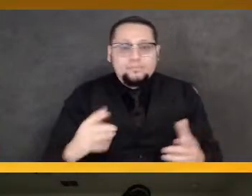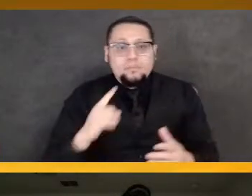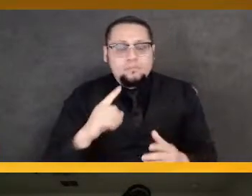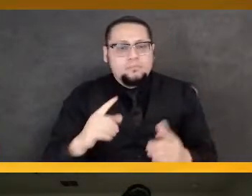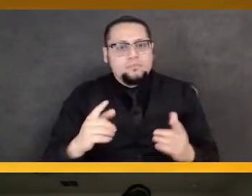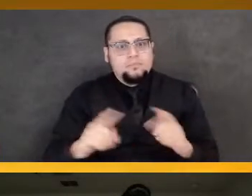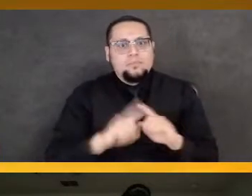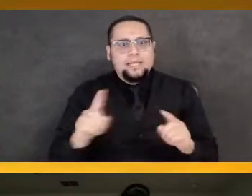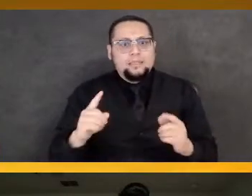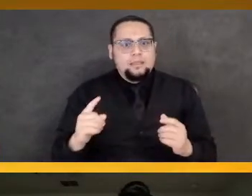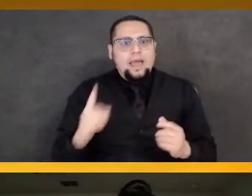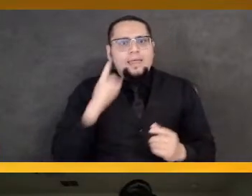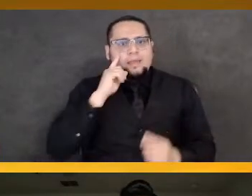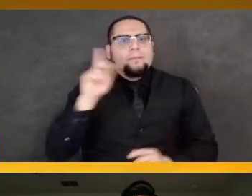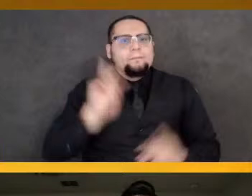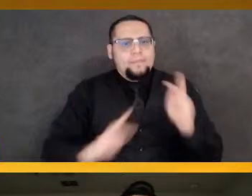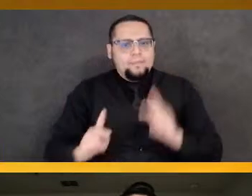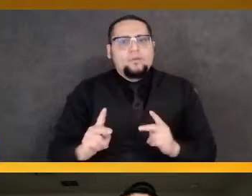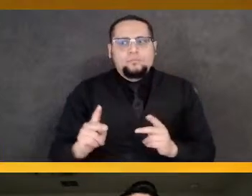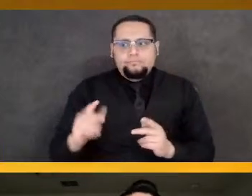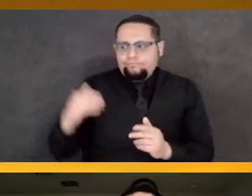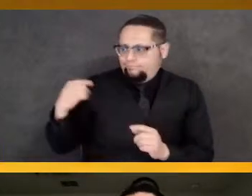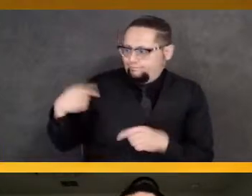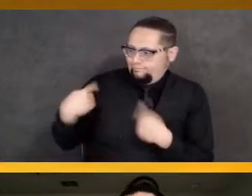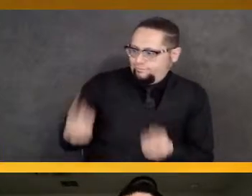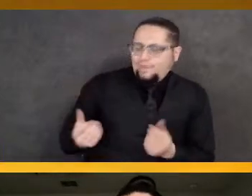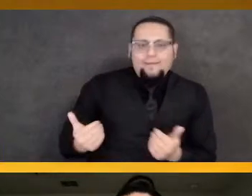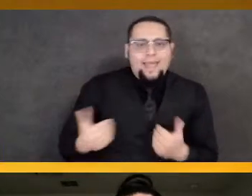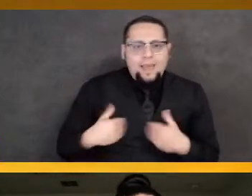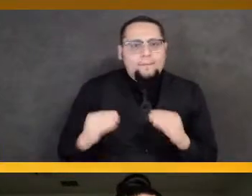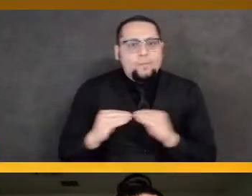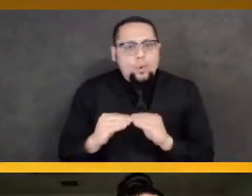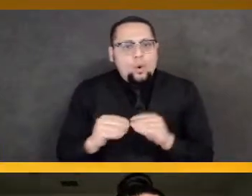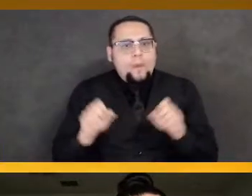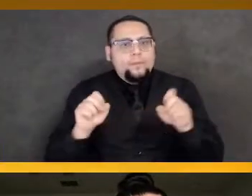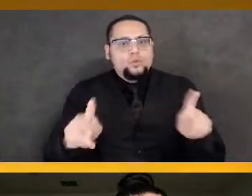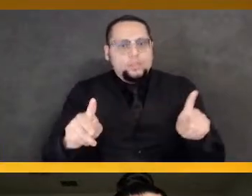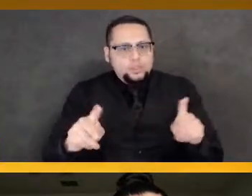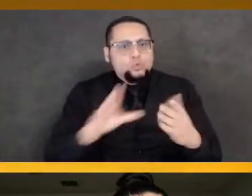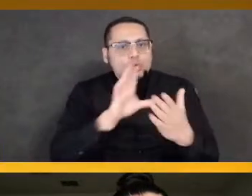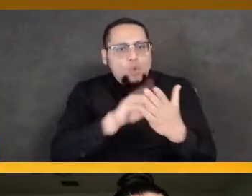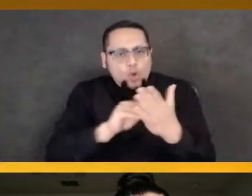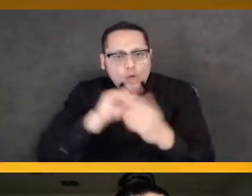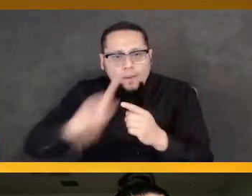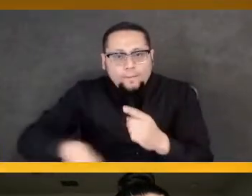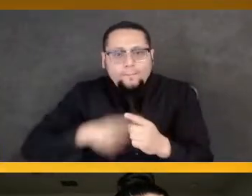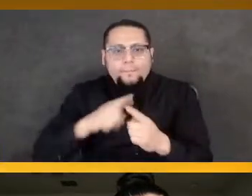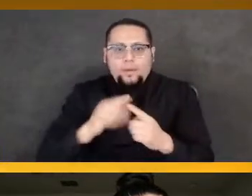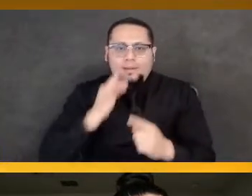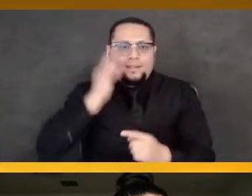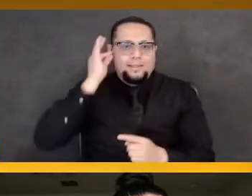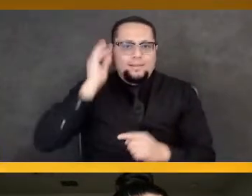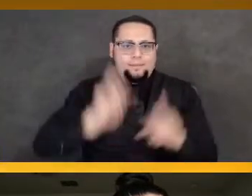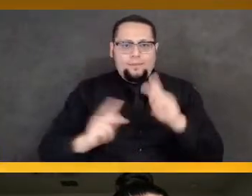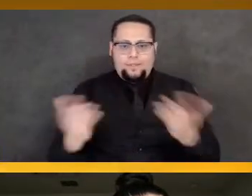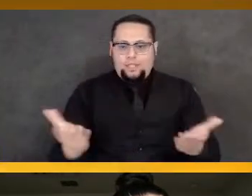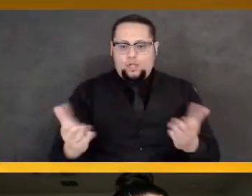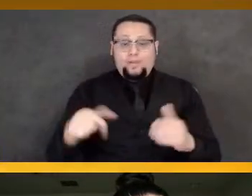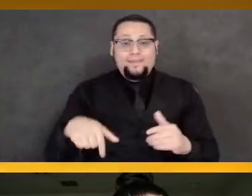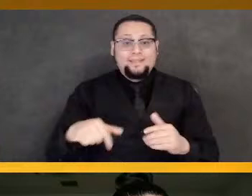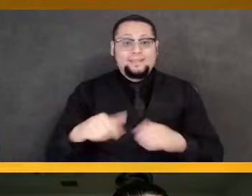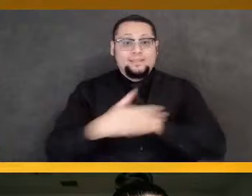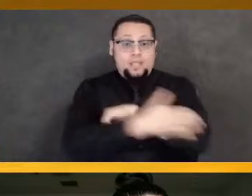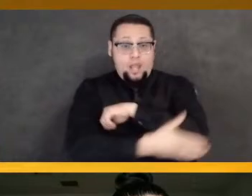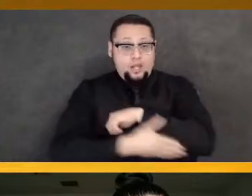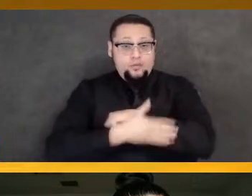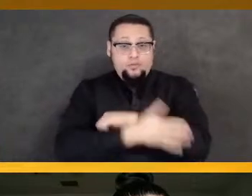that give people an opportunity to learn about the history of the indigenous people here in this country, but as